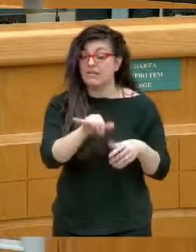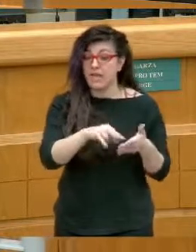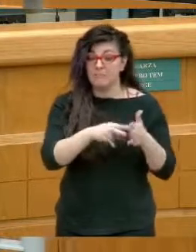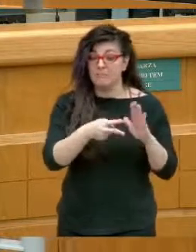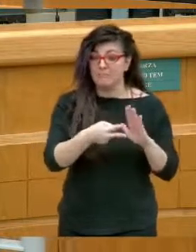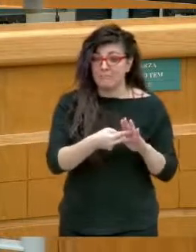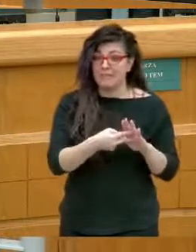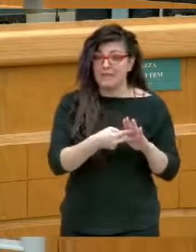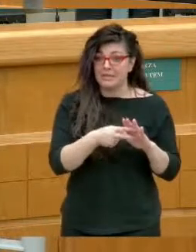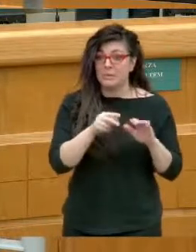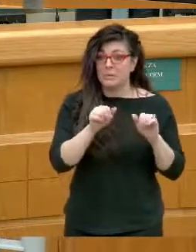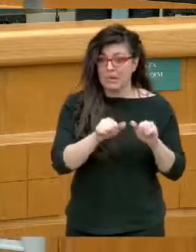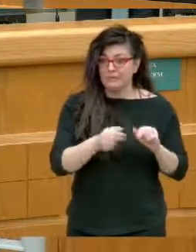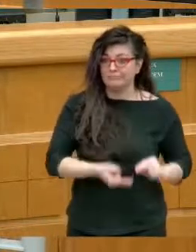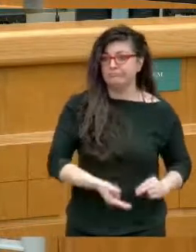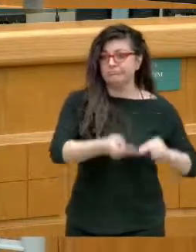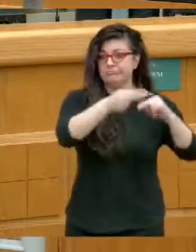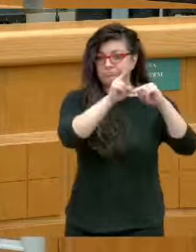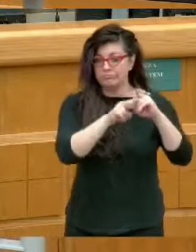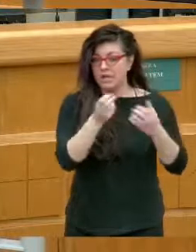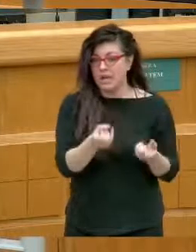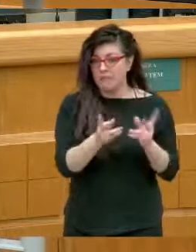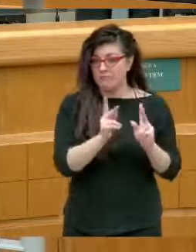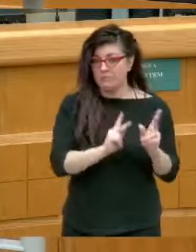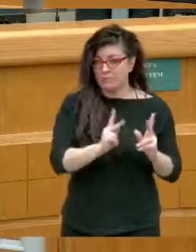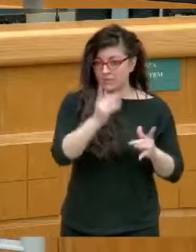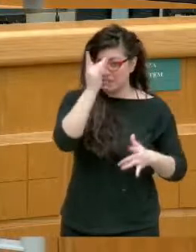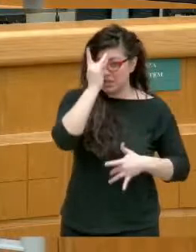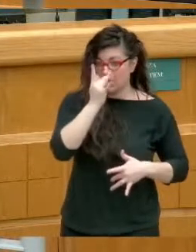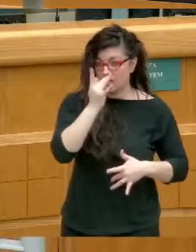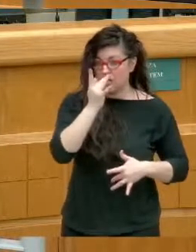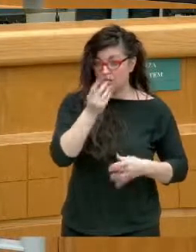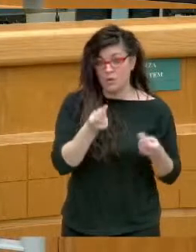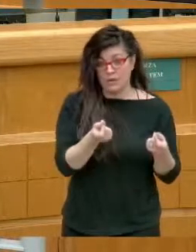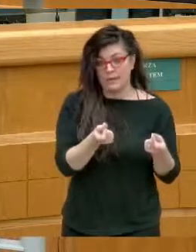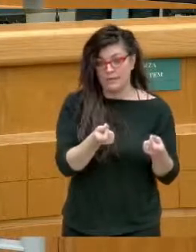very rapid increase in the number of cases in a short period of time.